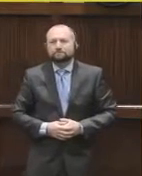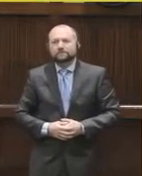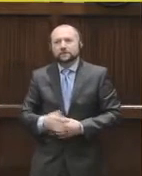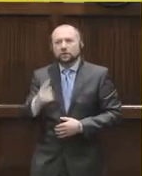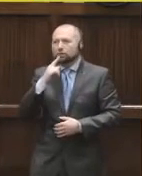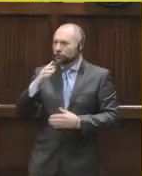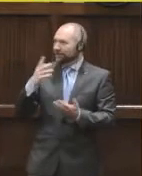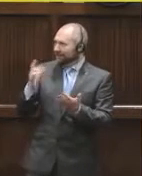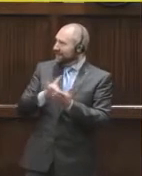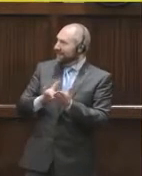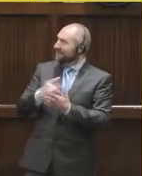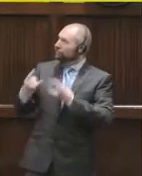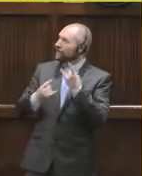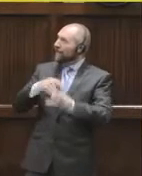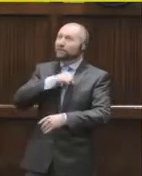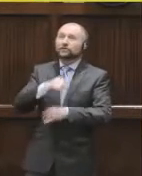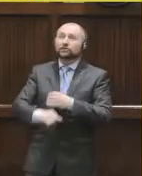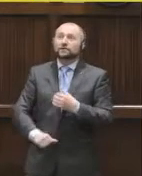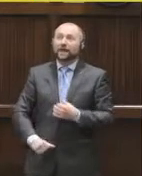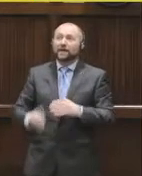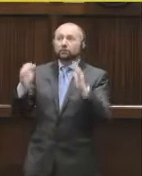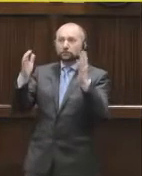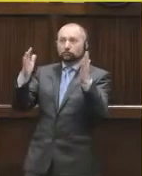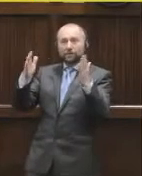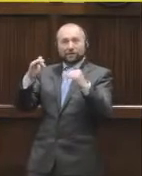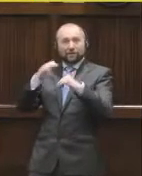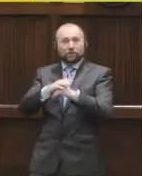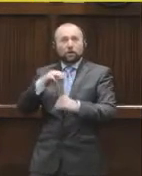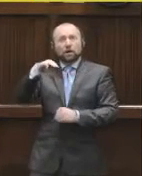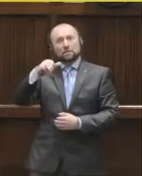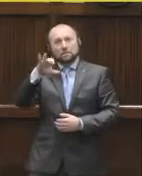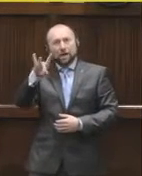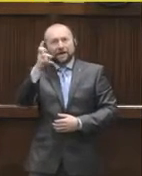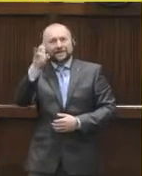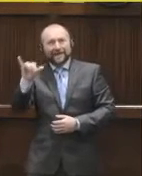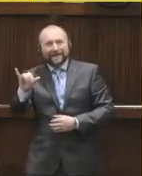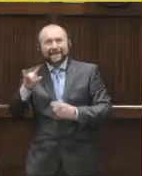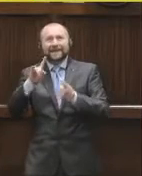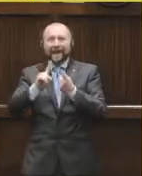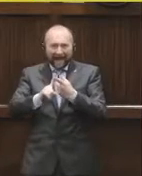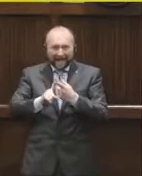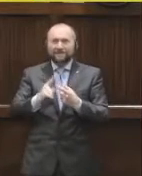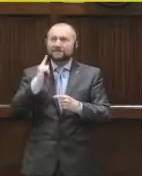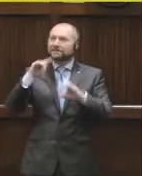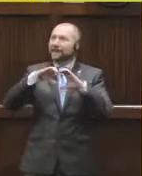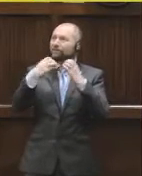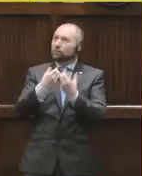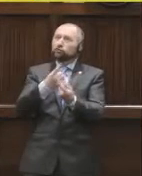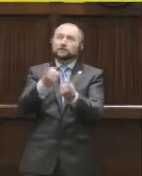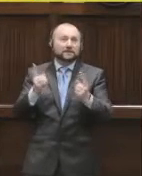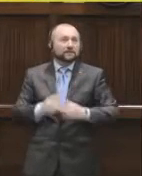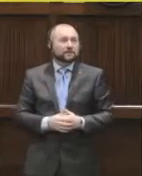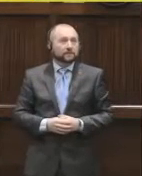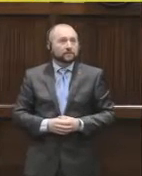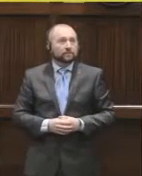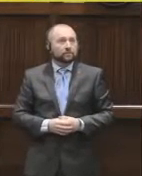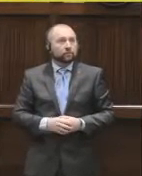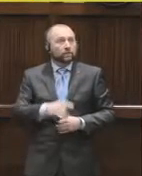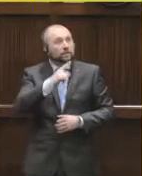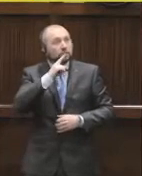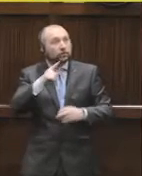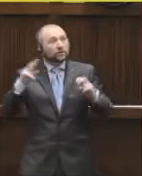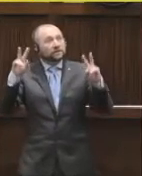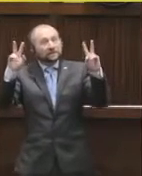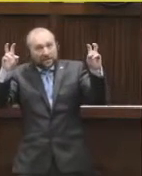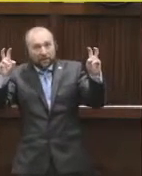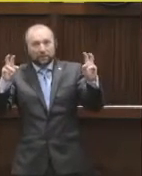salute the work of Senator Mark Daly and members of the deaf community. But I think I'd have to say that this issue is bigger